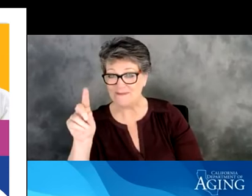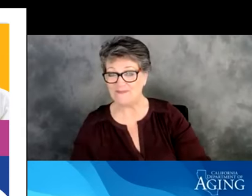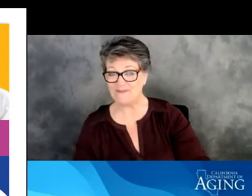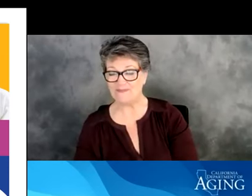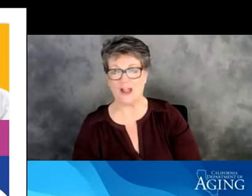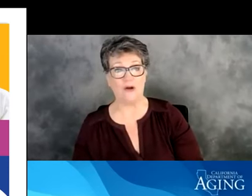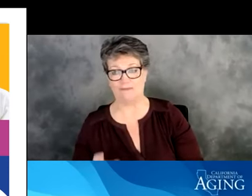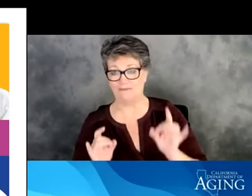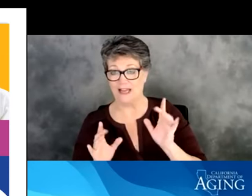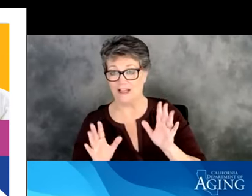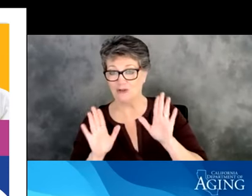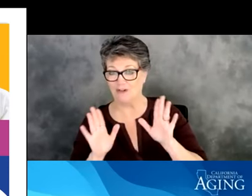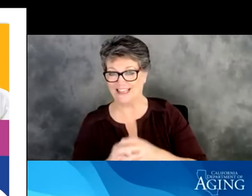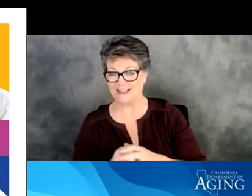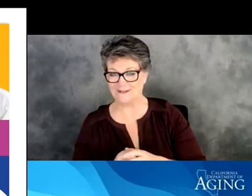Terrific. Oh.